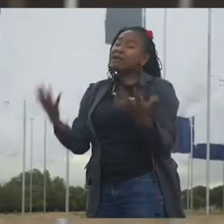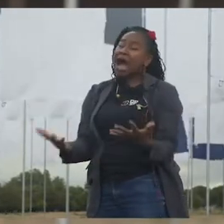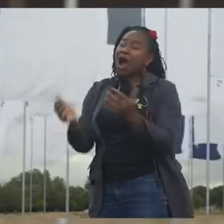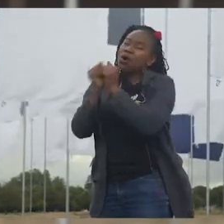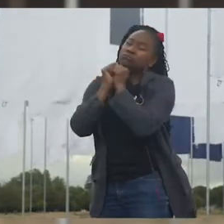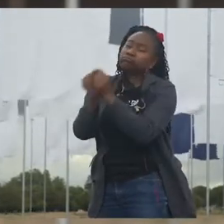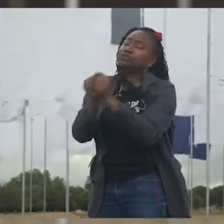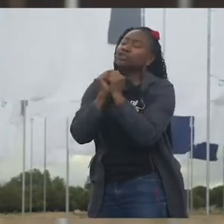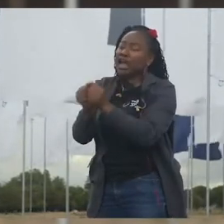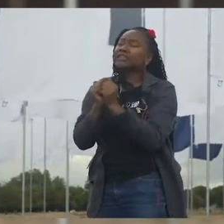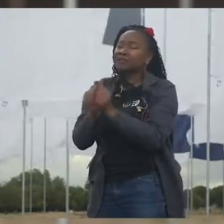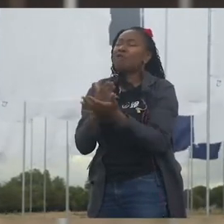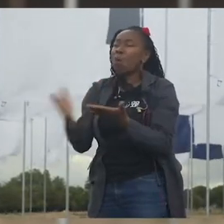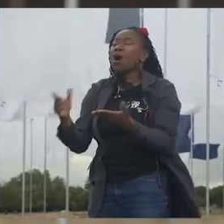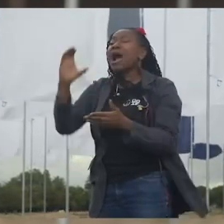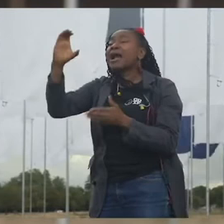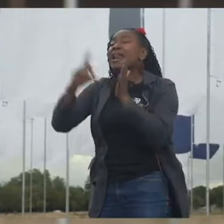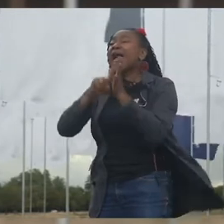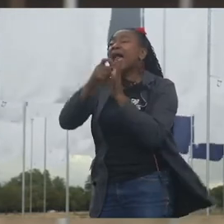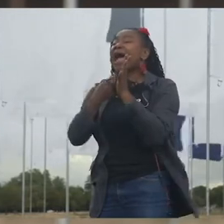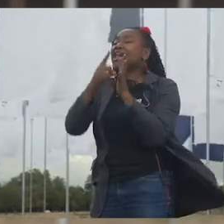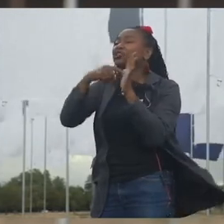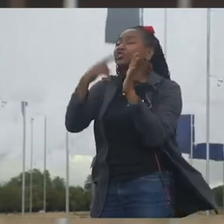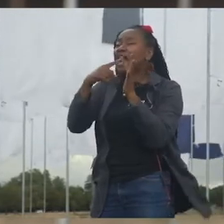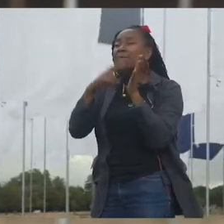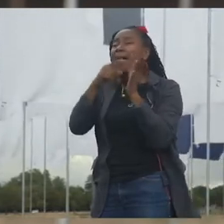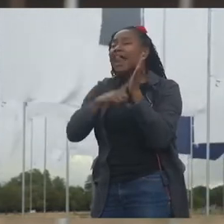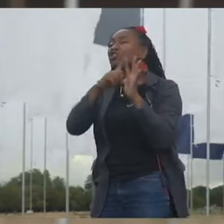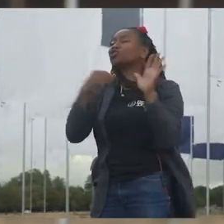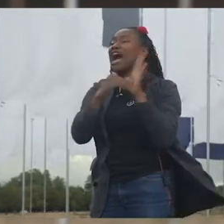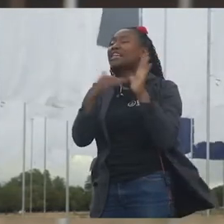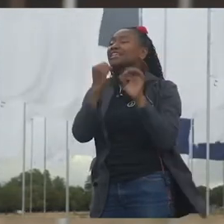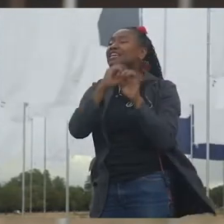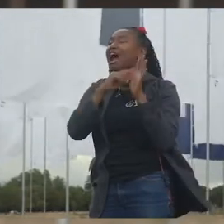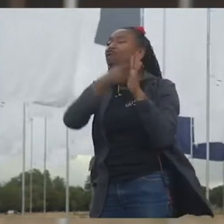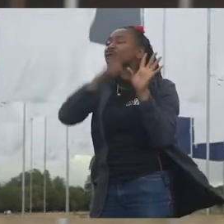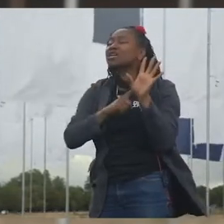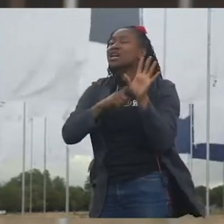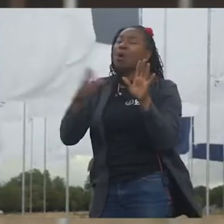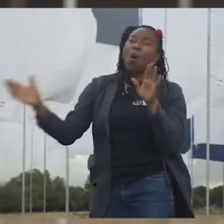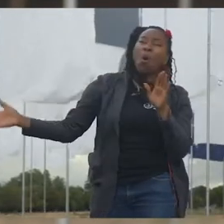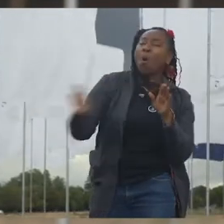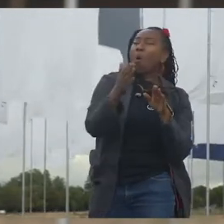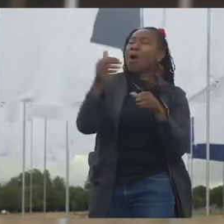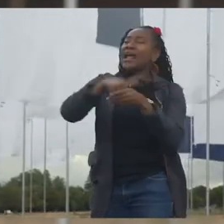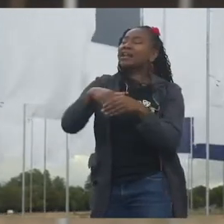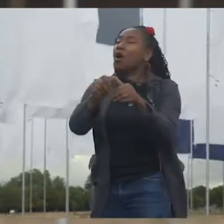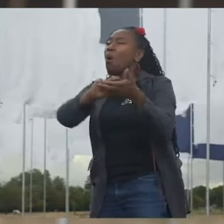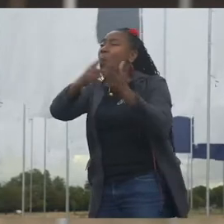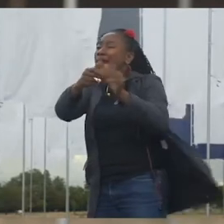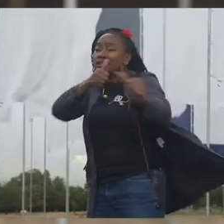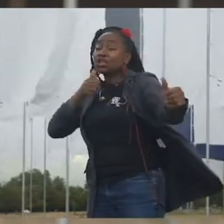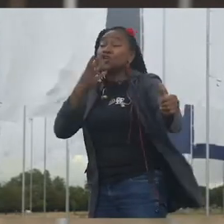now. Claire, Jane, Mel, Jazz, Gary, the whole GCDA team used all of their